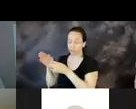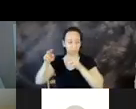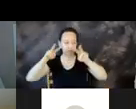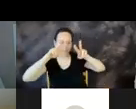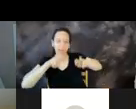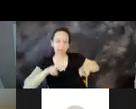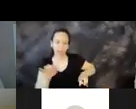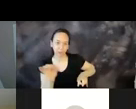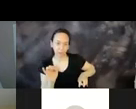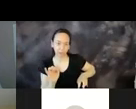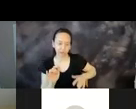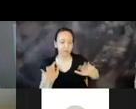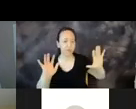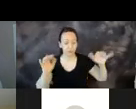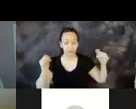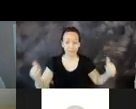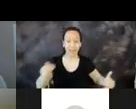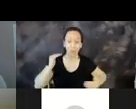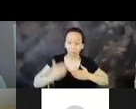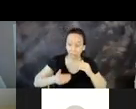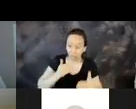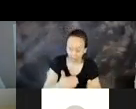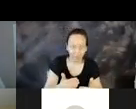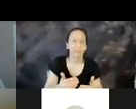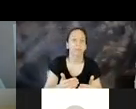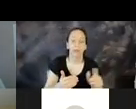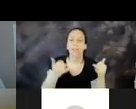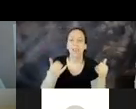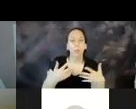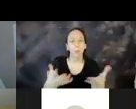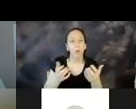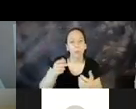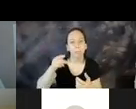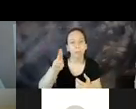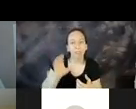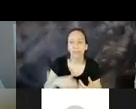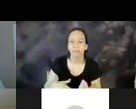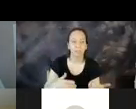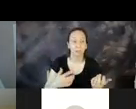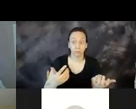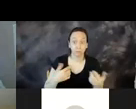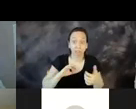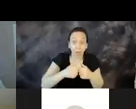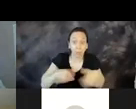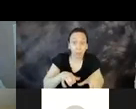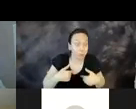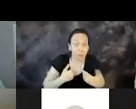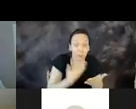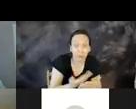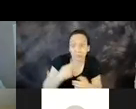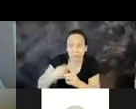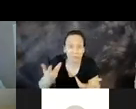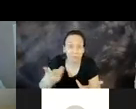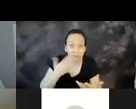this is where we are now. We are engaging the public to hear your thoughts and feedback on how we did, and then we will use the feedback